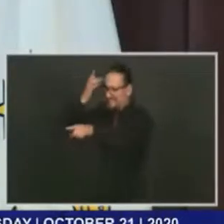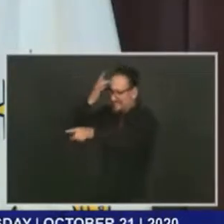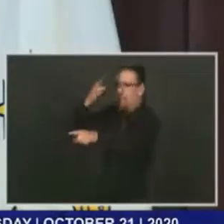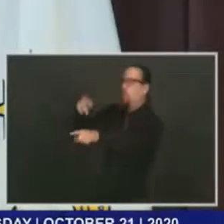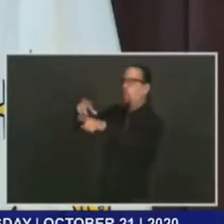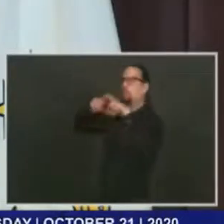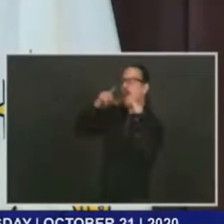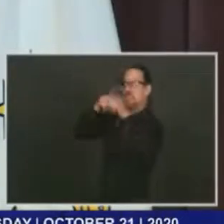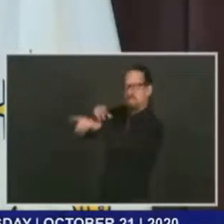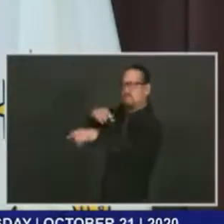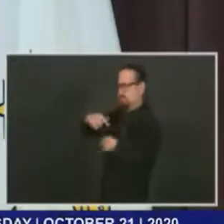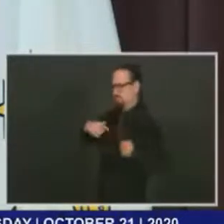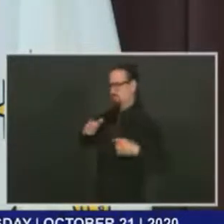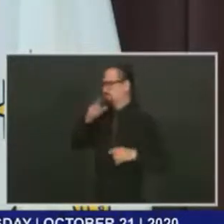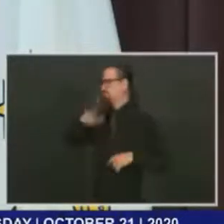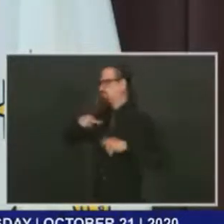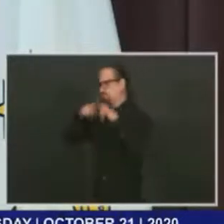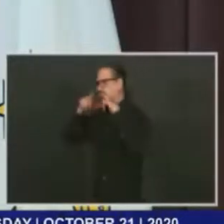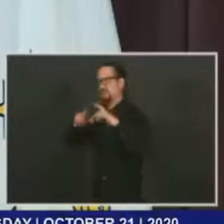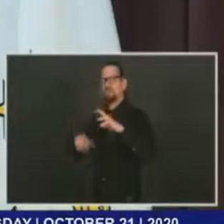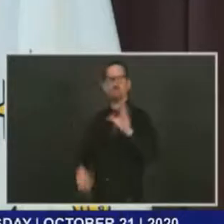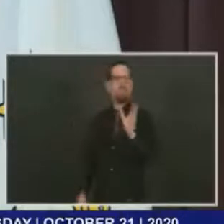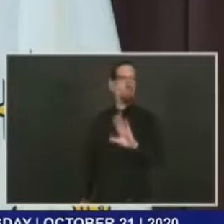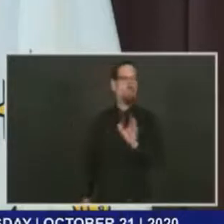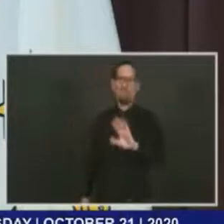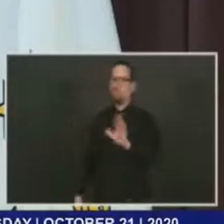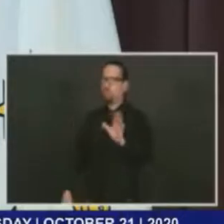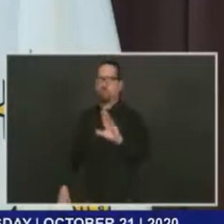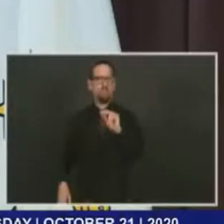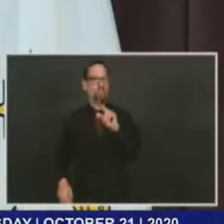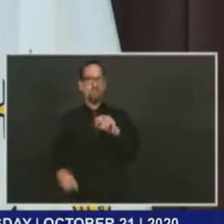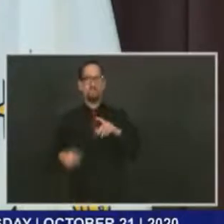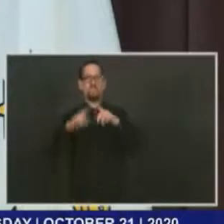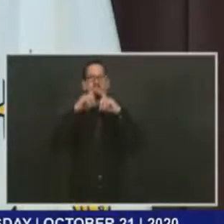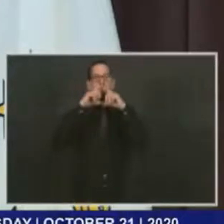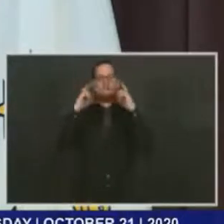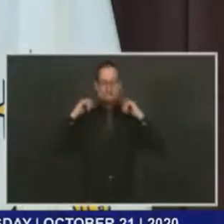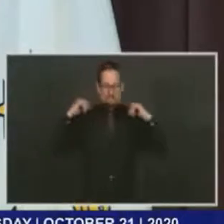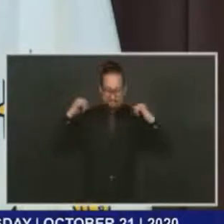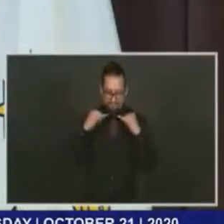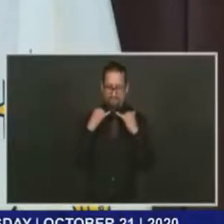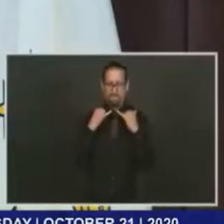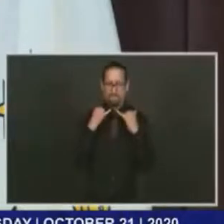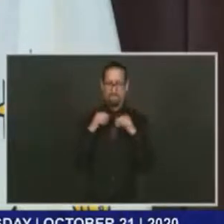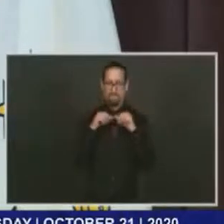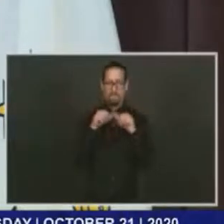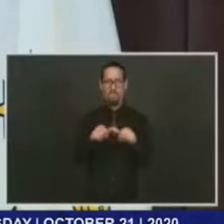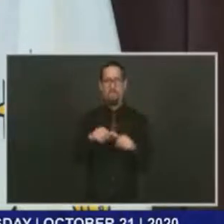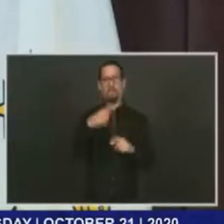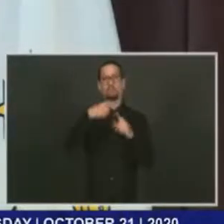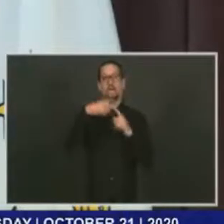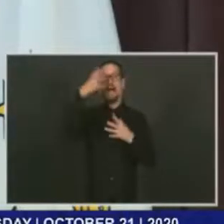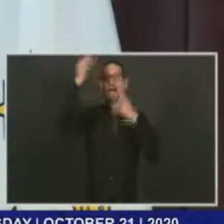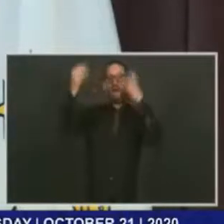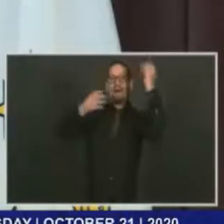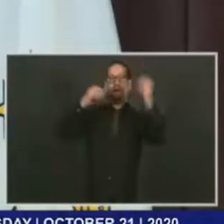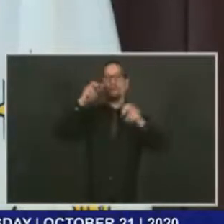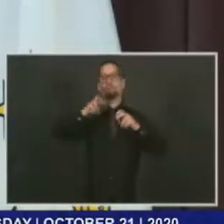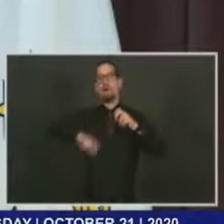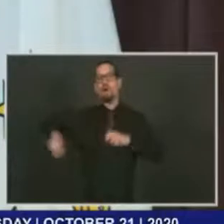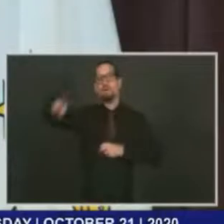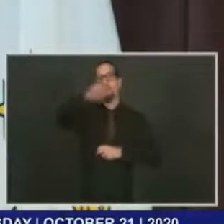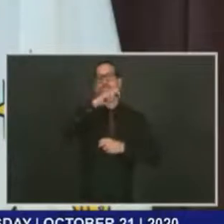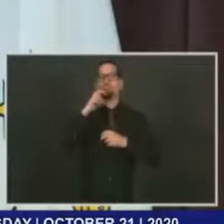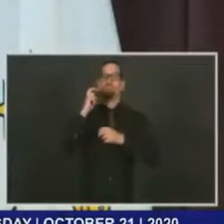to wear your mask and stay local. The smaller your groups, the better. The more you